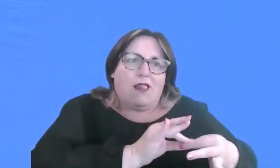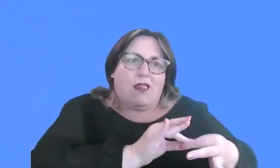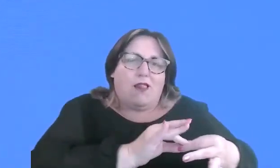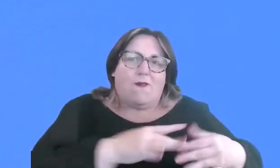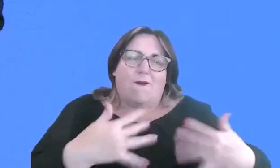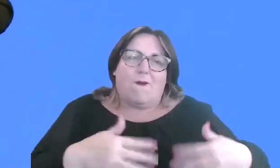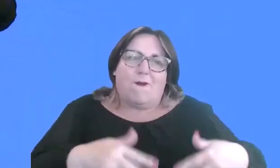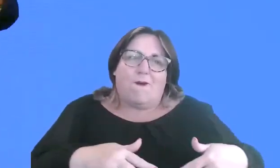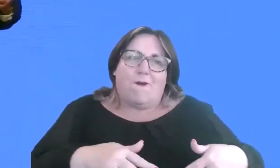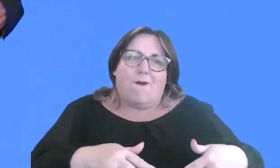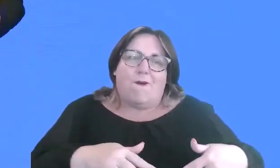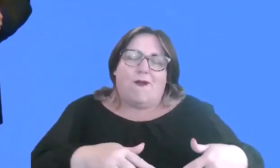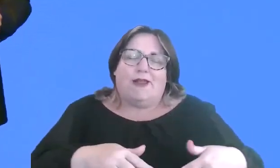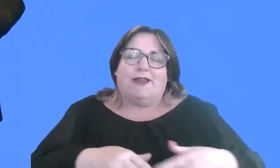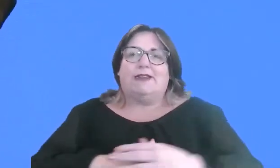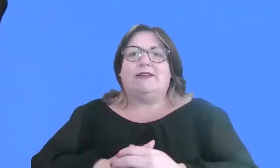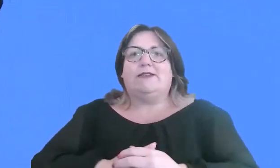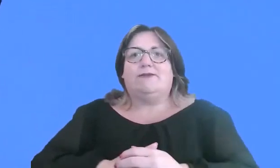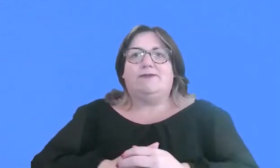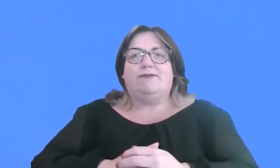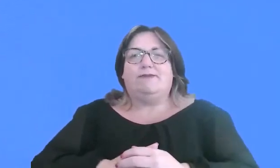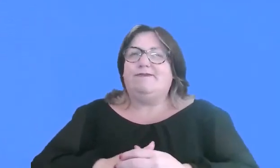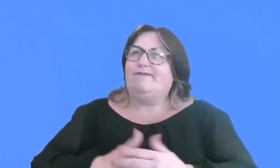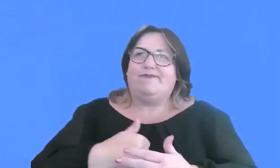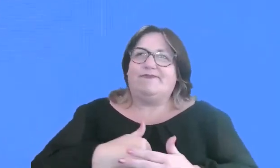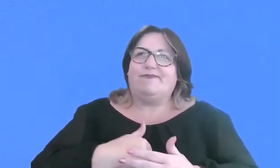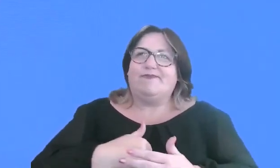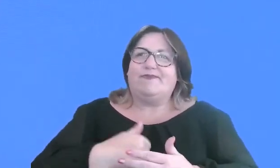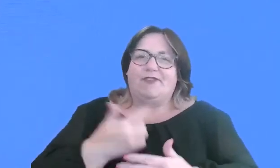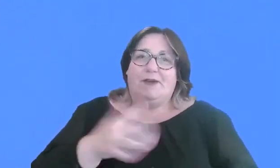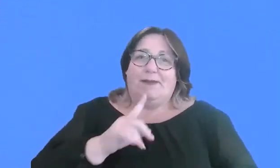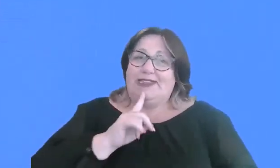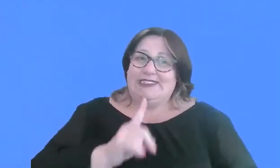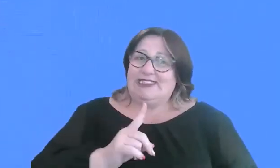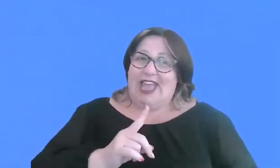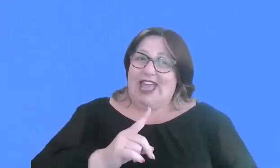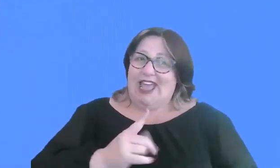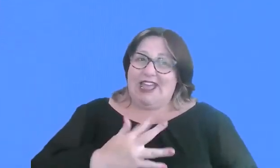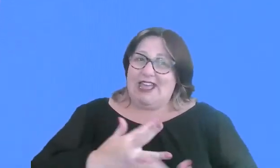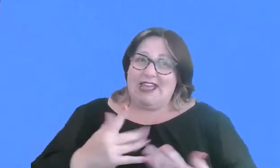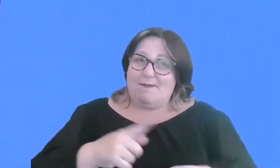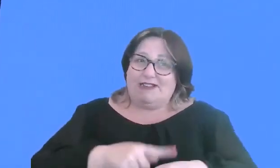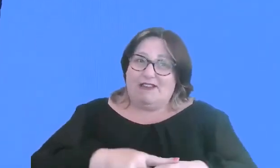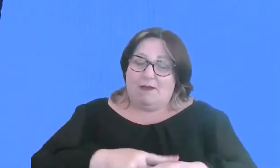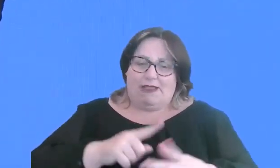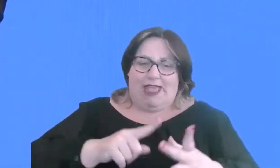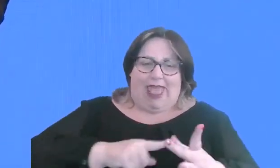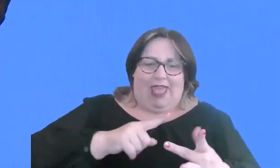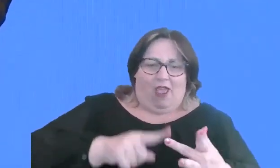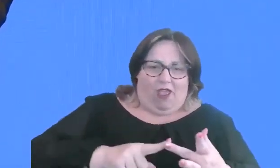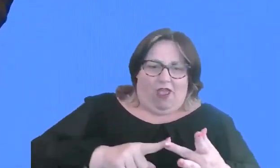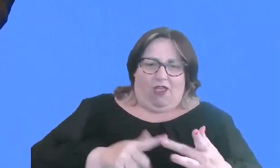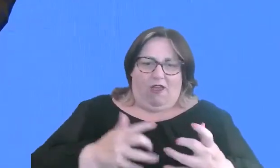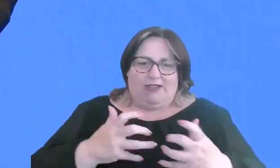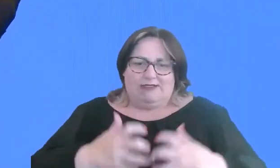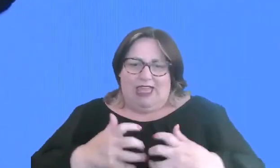made her more human. And from that, I've always said, AI and tech makes us more human, which sounds an odd thing to say, but